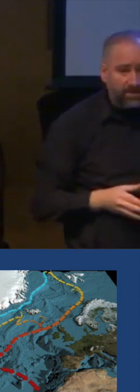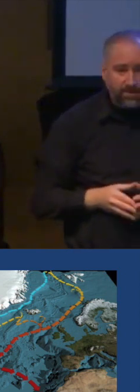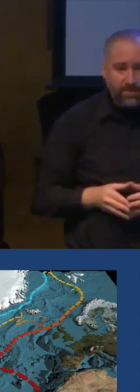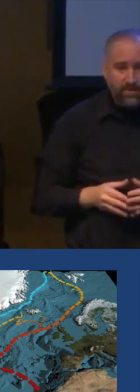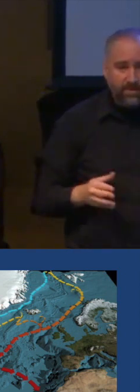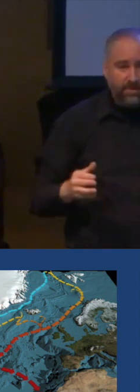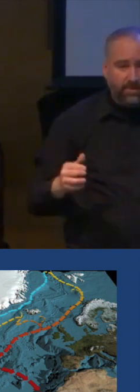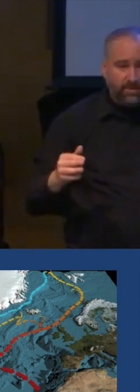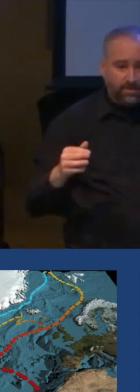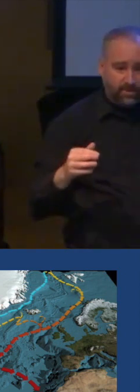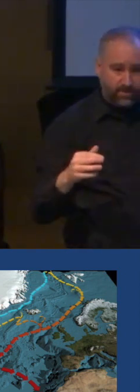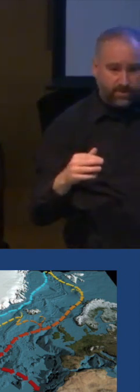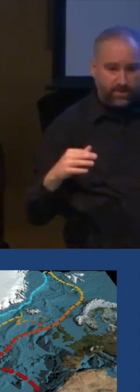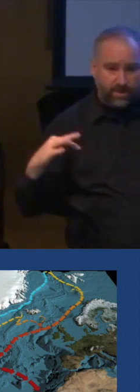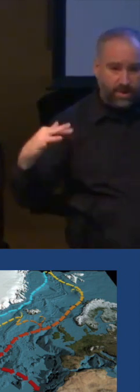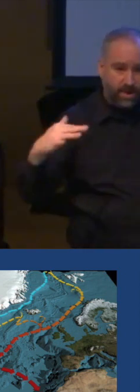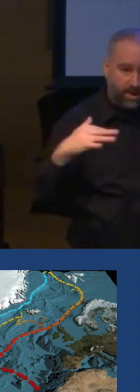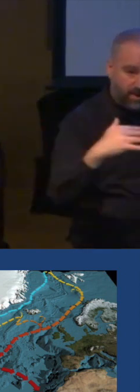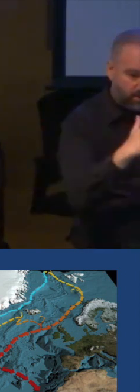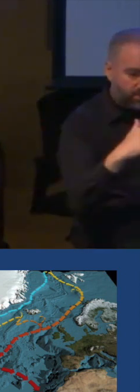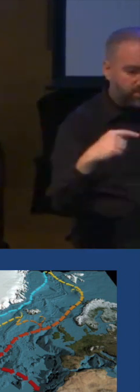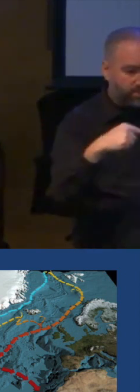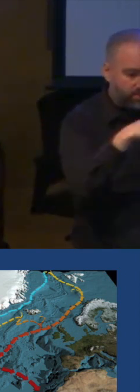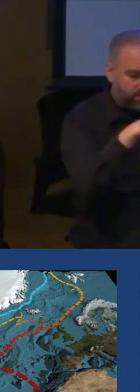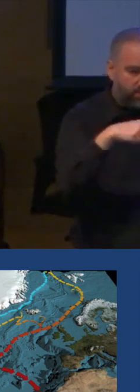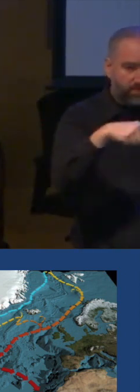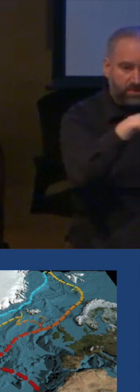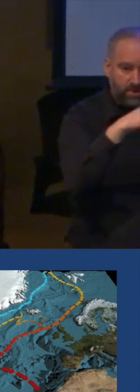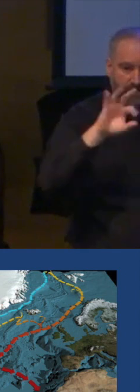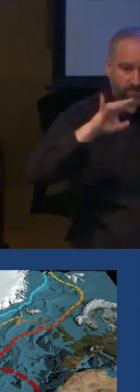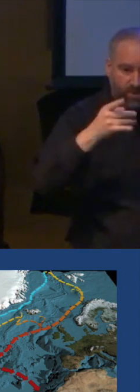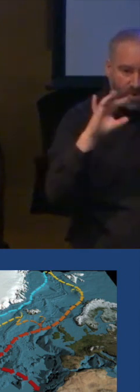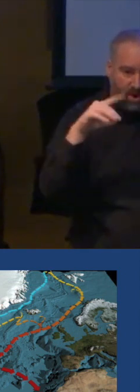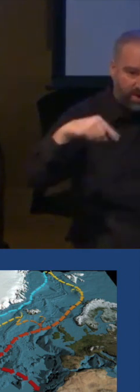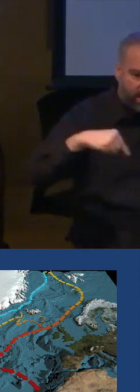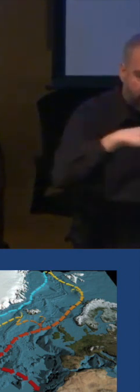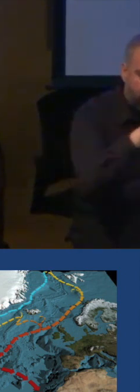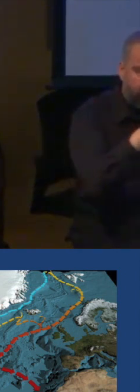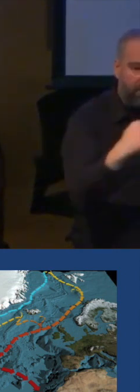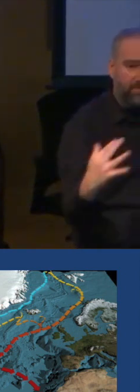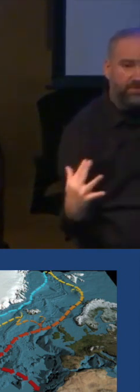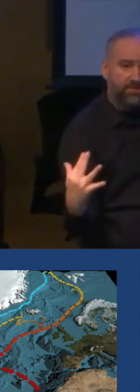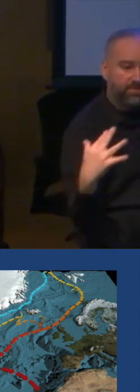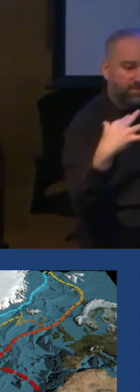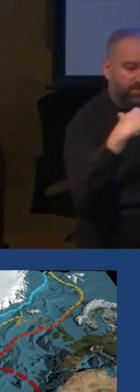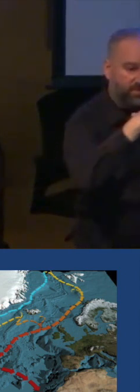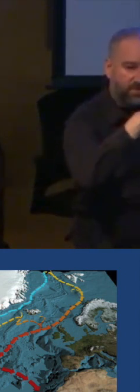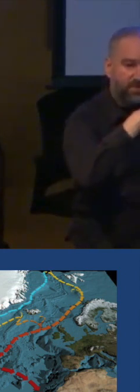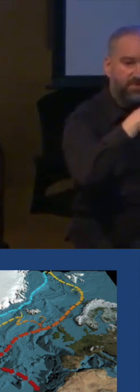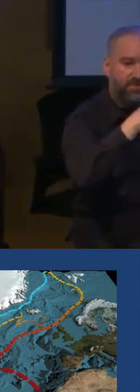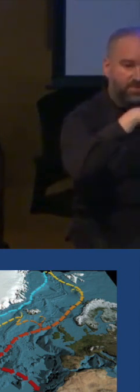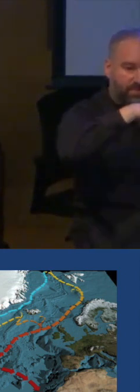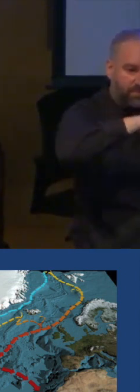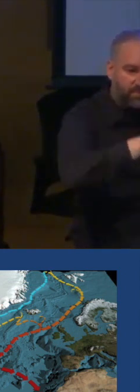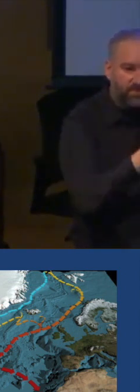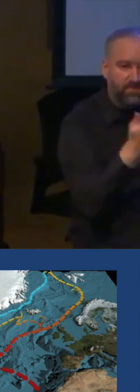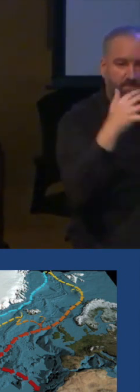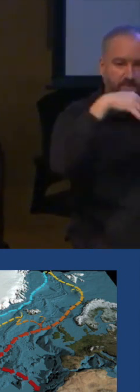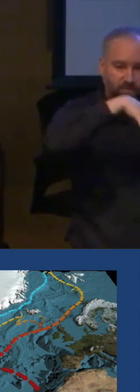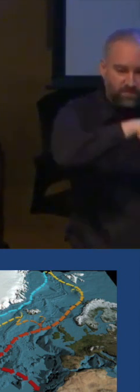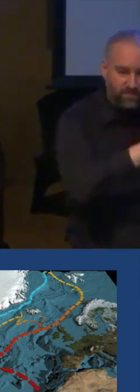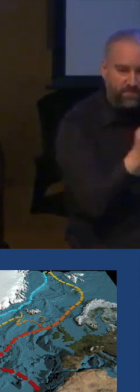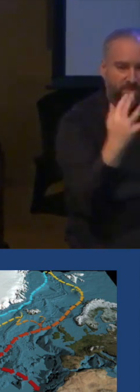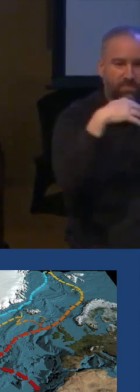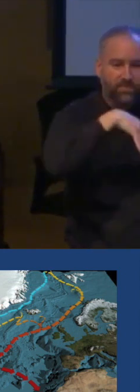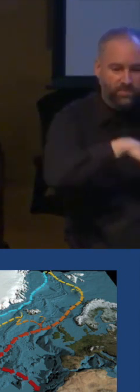fjords. From a climate perspective, this is important. It makes a connection between the